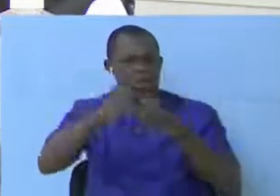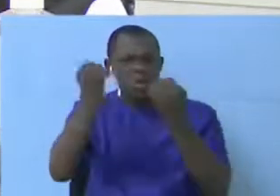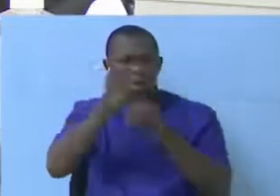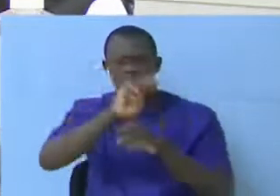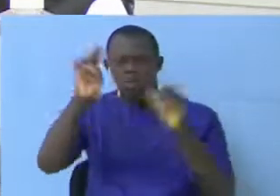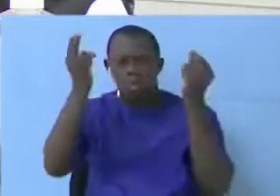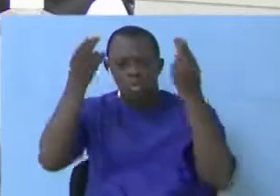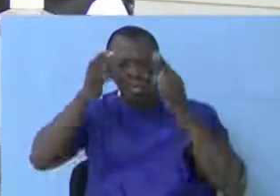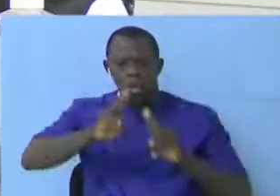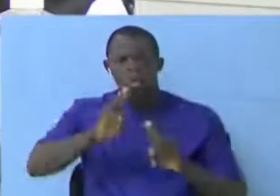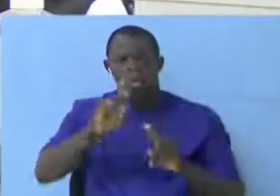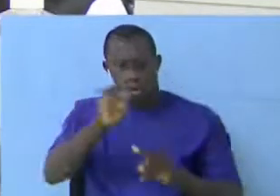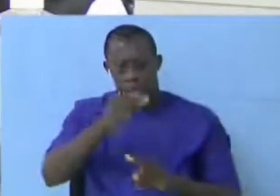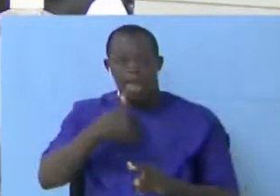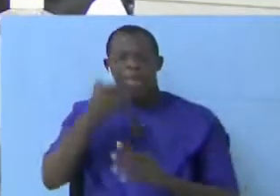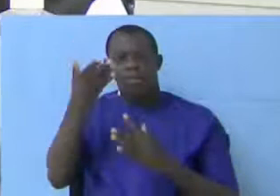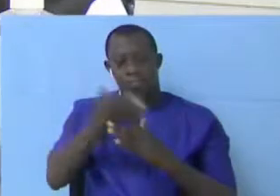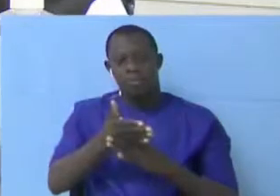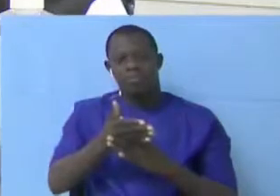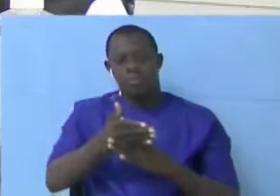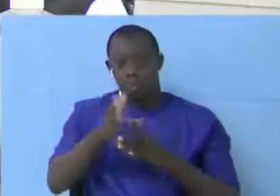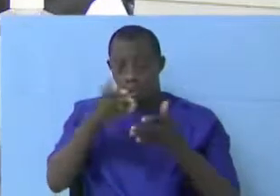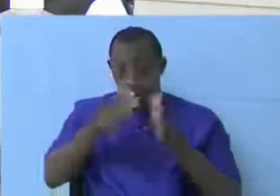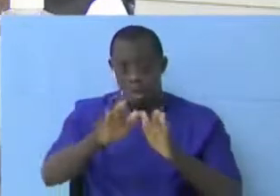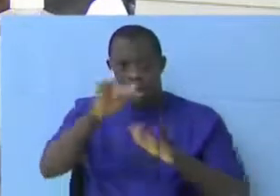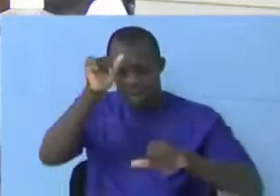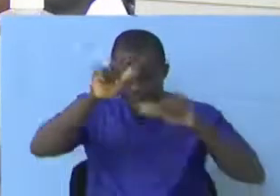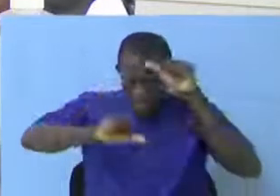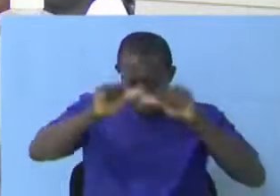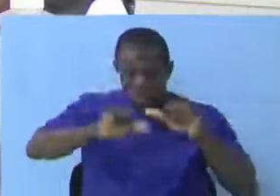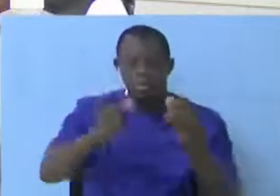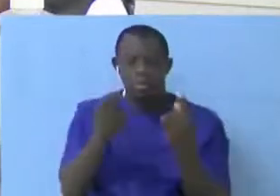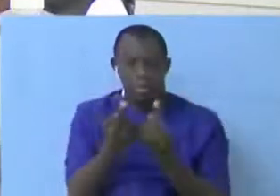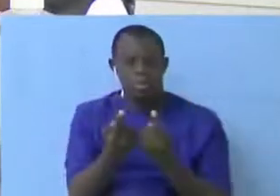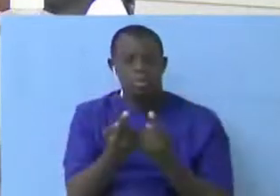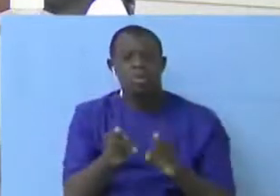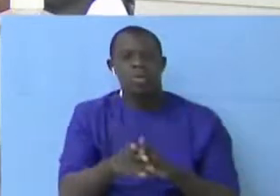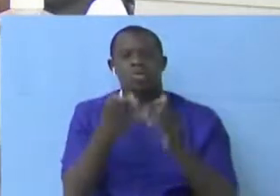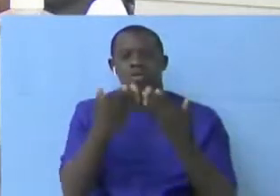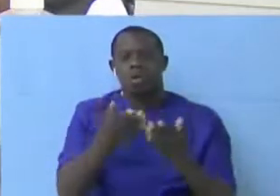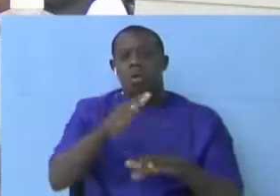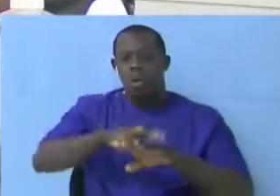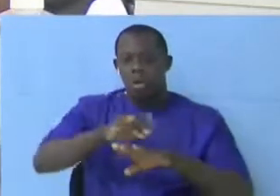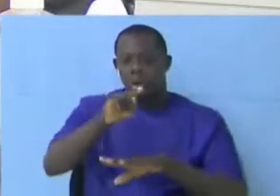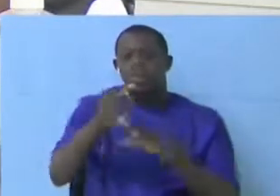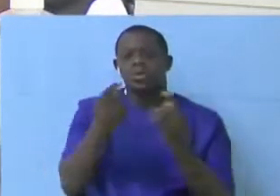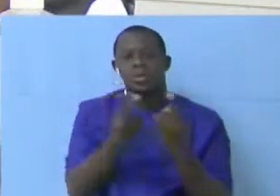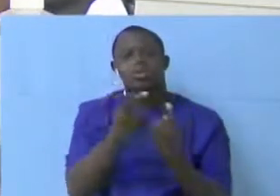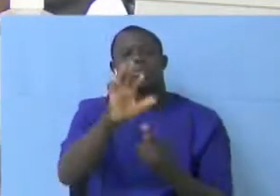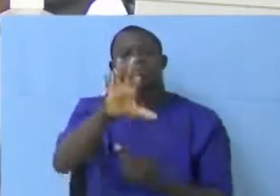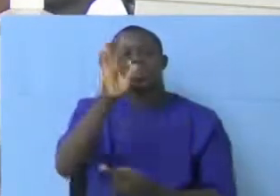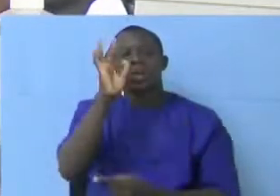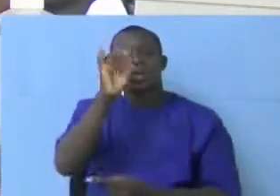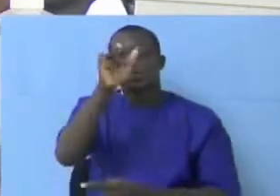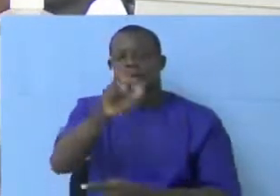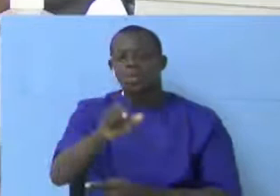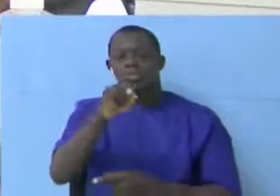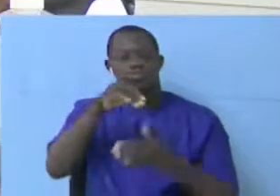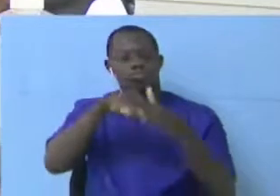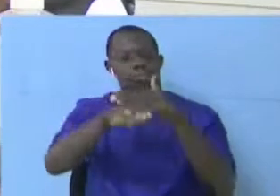That was my belief. That was my assessment. No wala fanaje. So on that basis, you decided not to put him in the